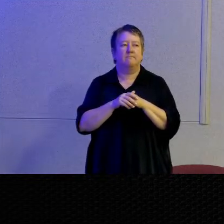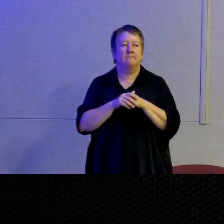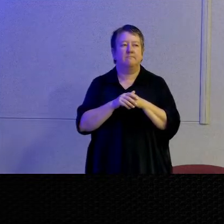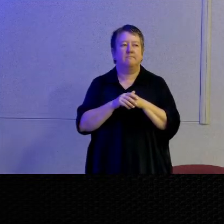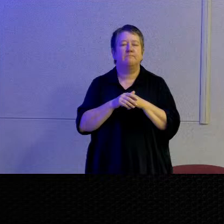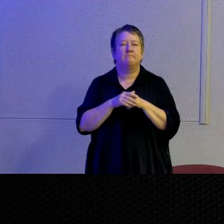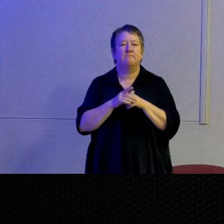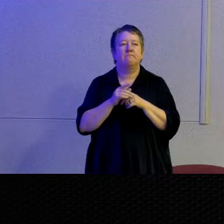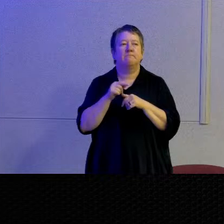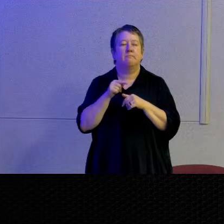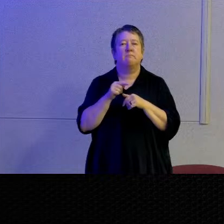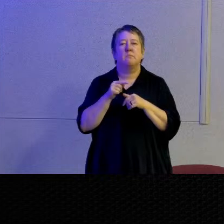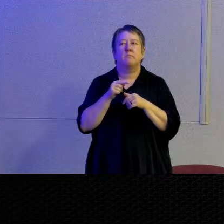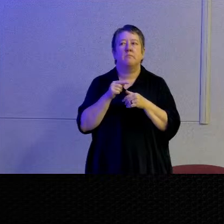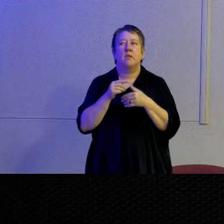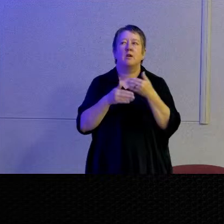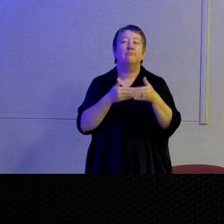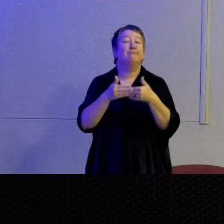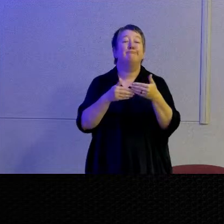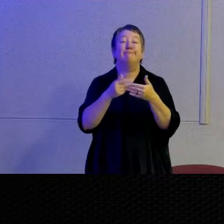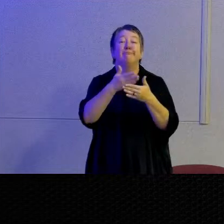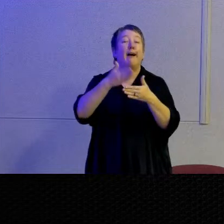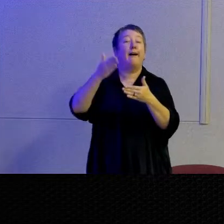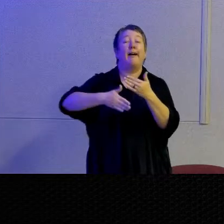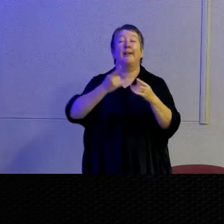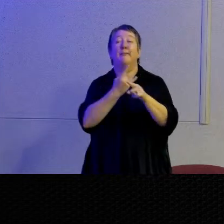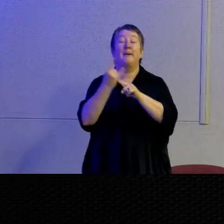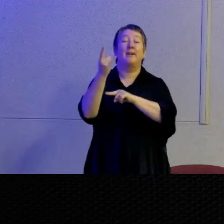prize, free t-shirts.